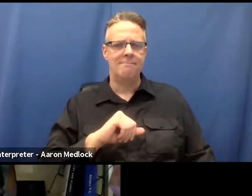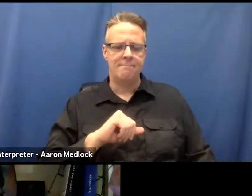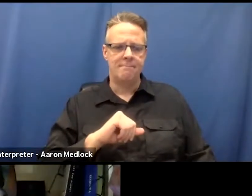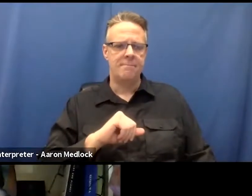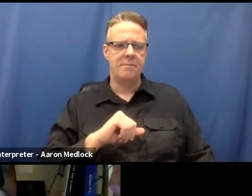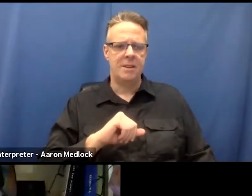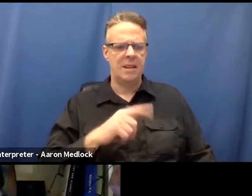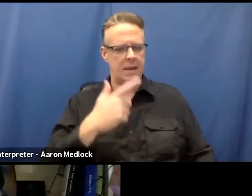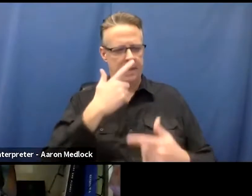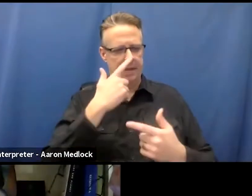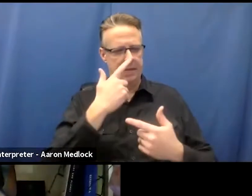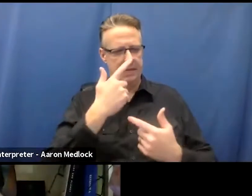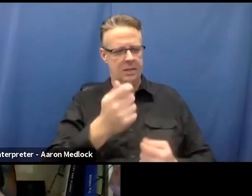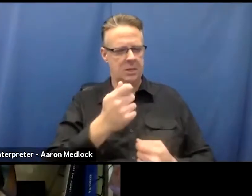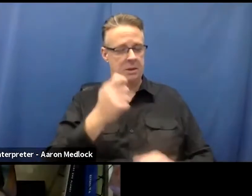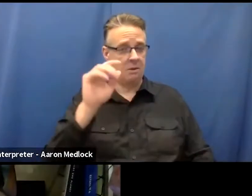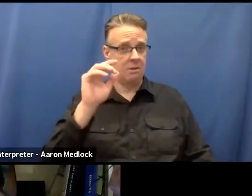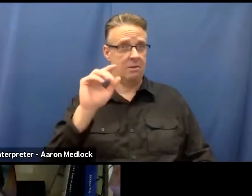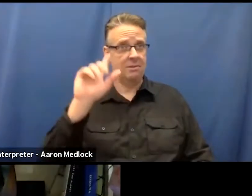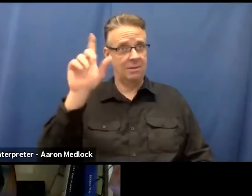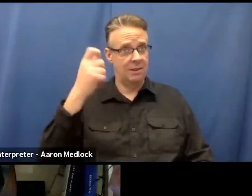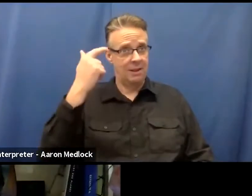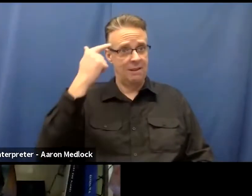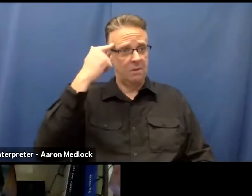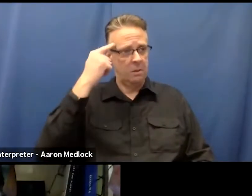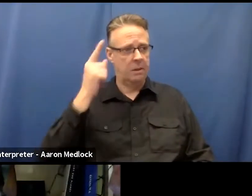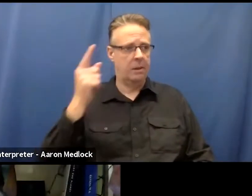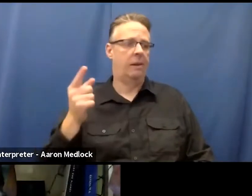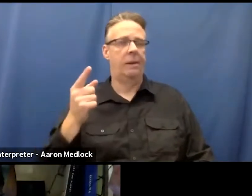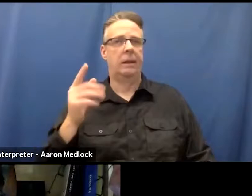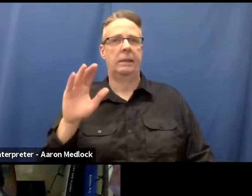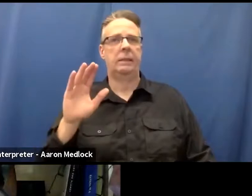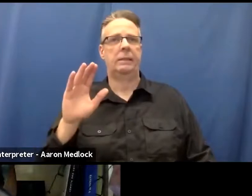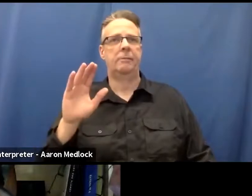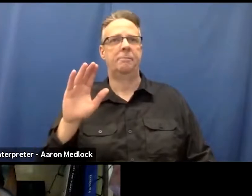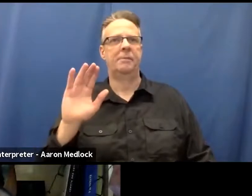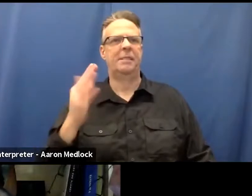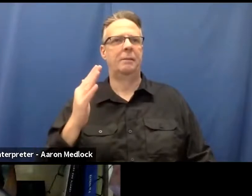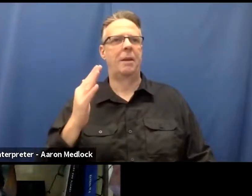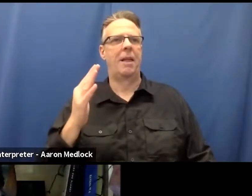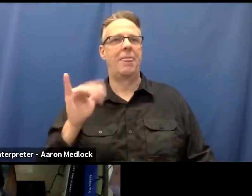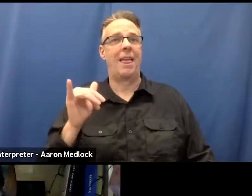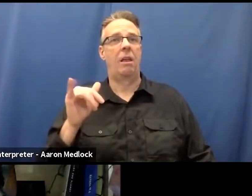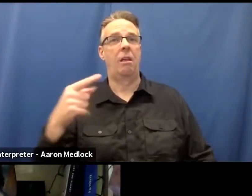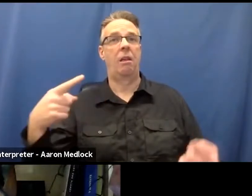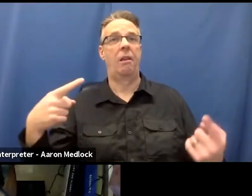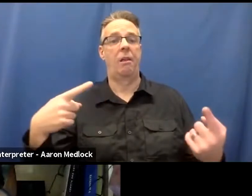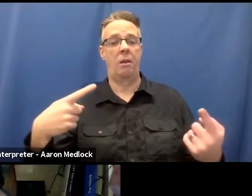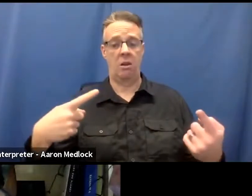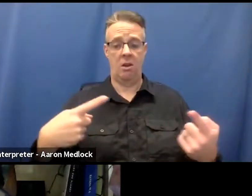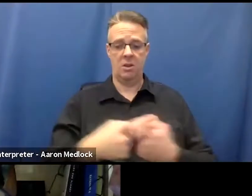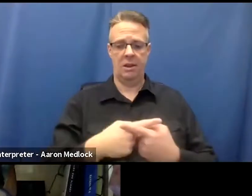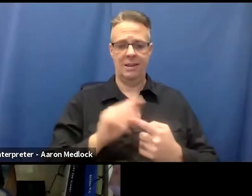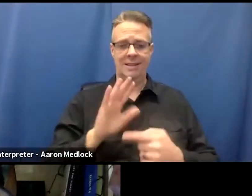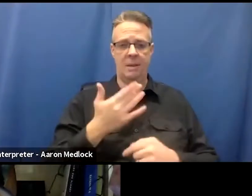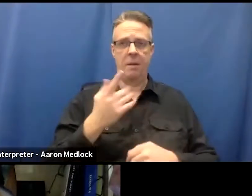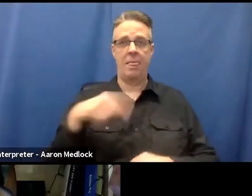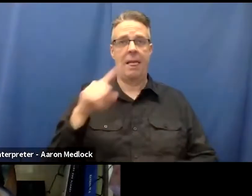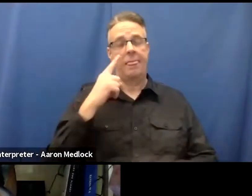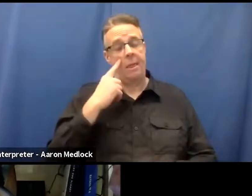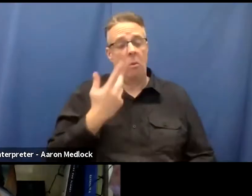it's interesting how our government does not seem to be able, that contradiction doesn't seem to exist